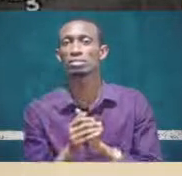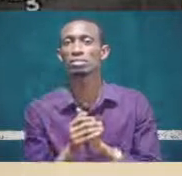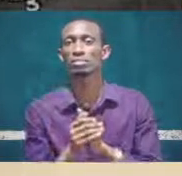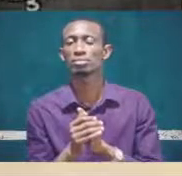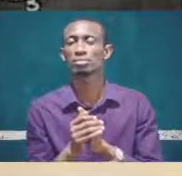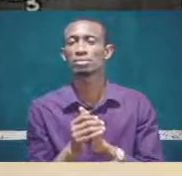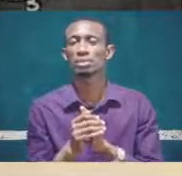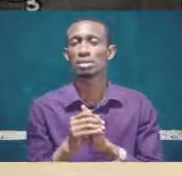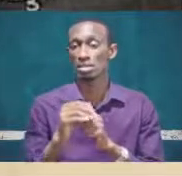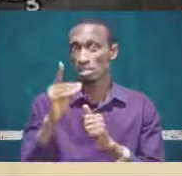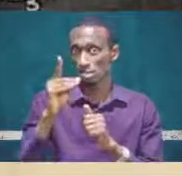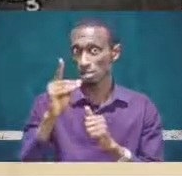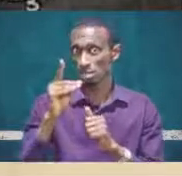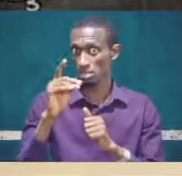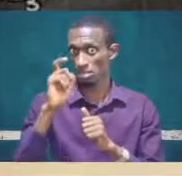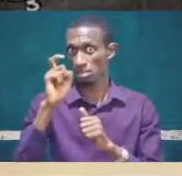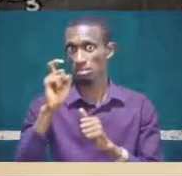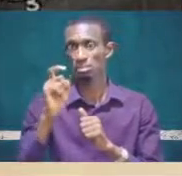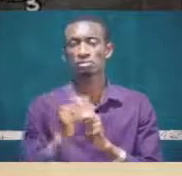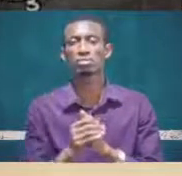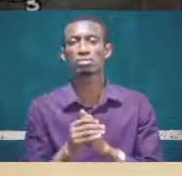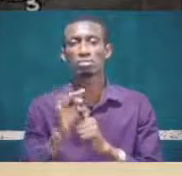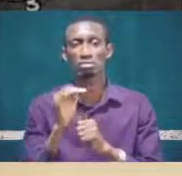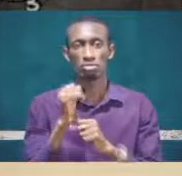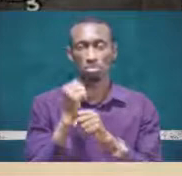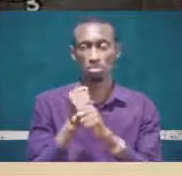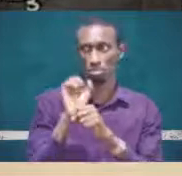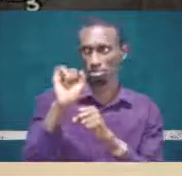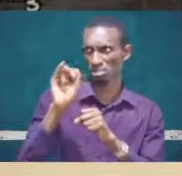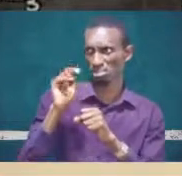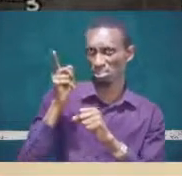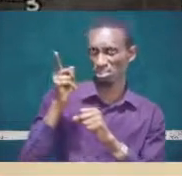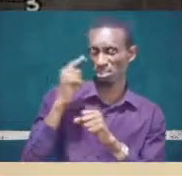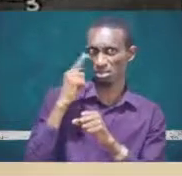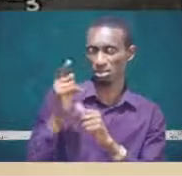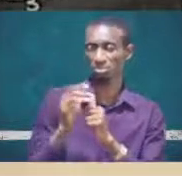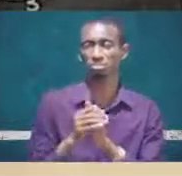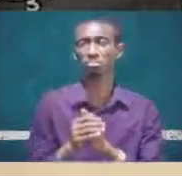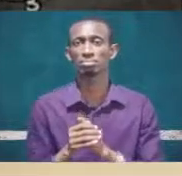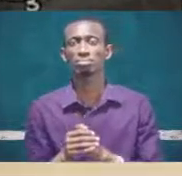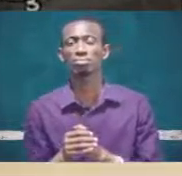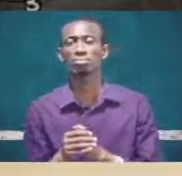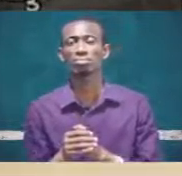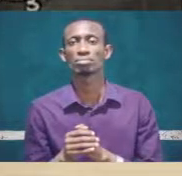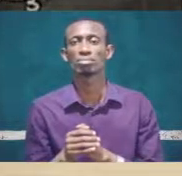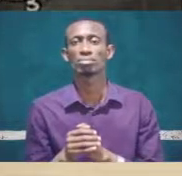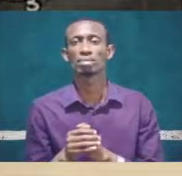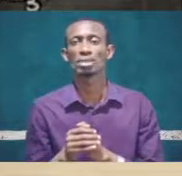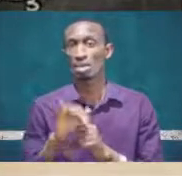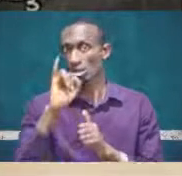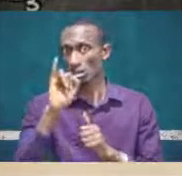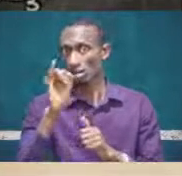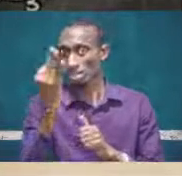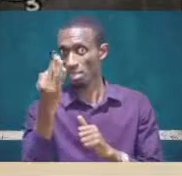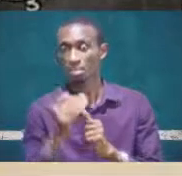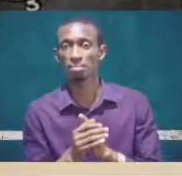dx. As we deal with a function with sine, right? So I3 is this